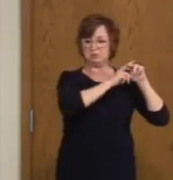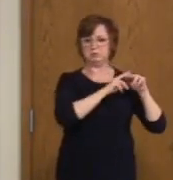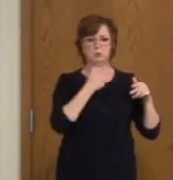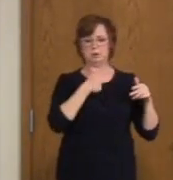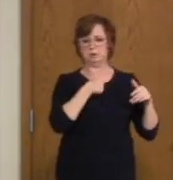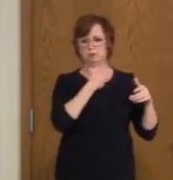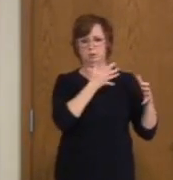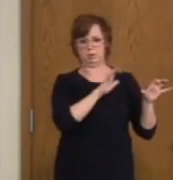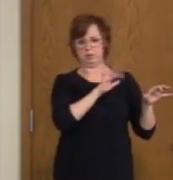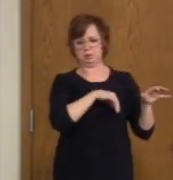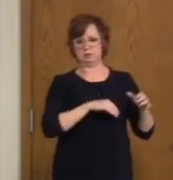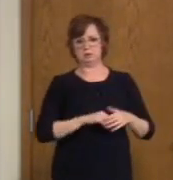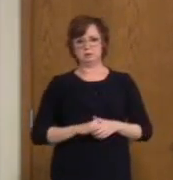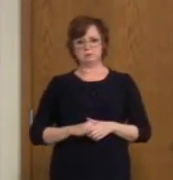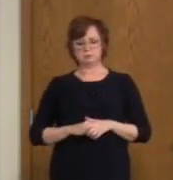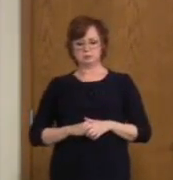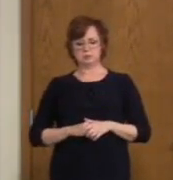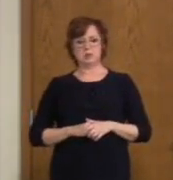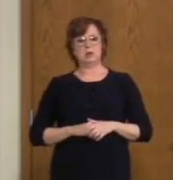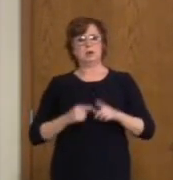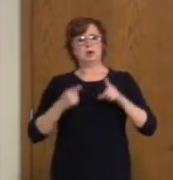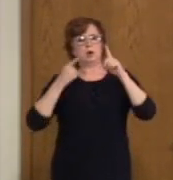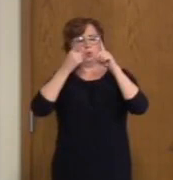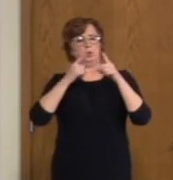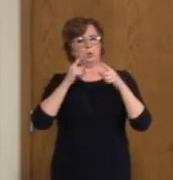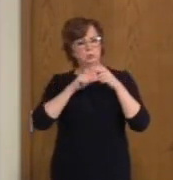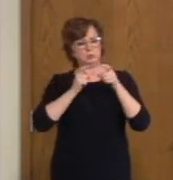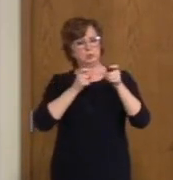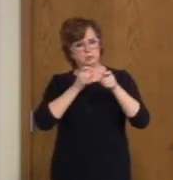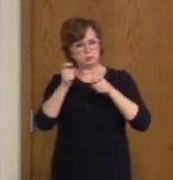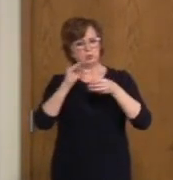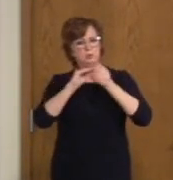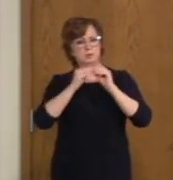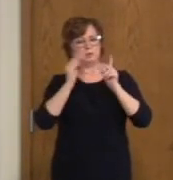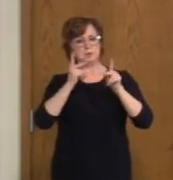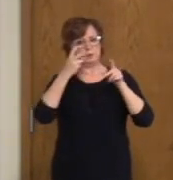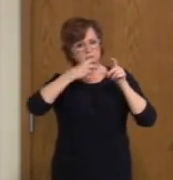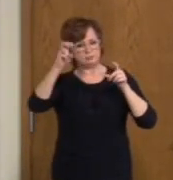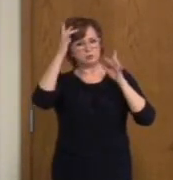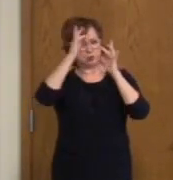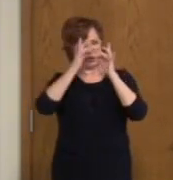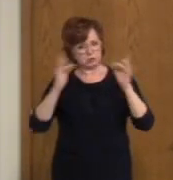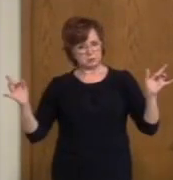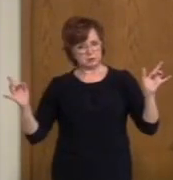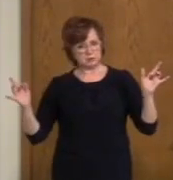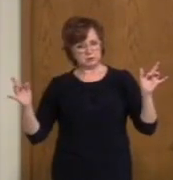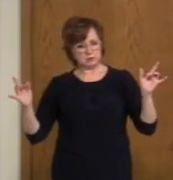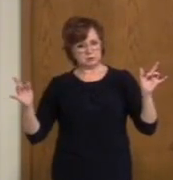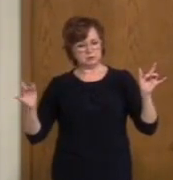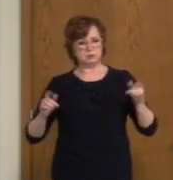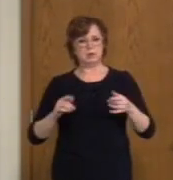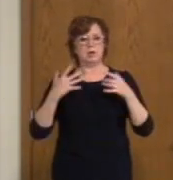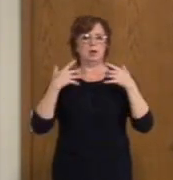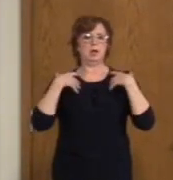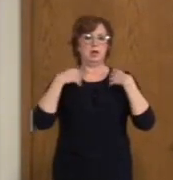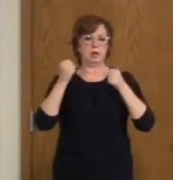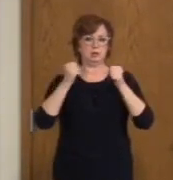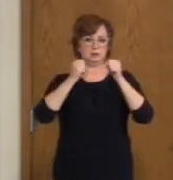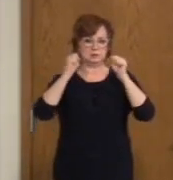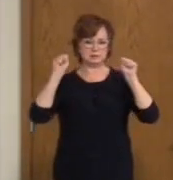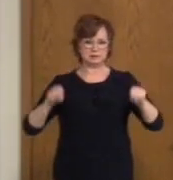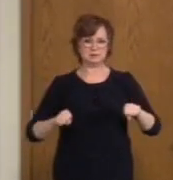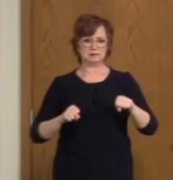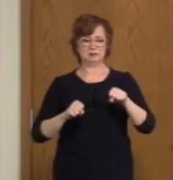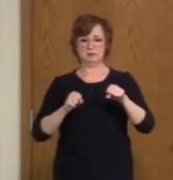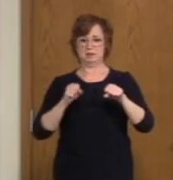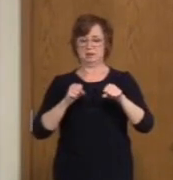certainly are in those active discussions as should we have to make some move in the days or in the weeks ahead with respect